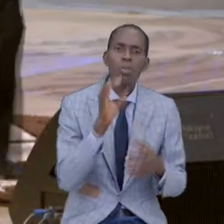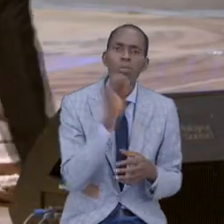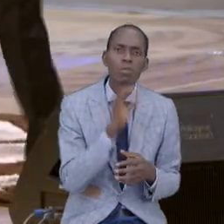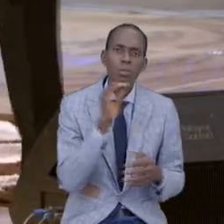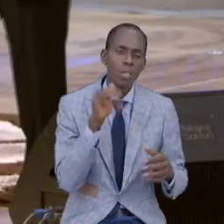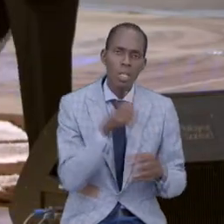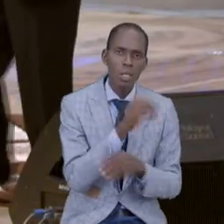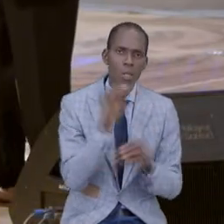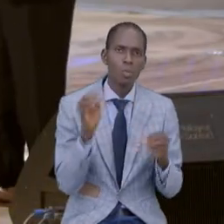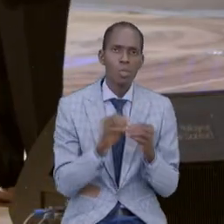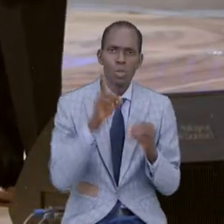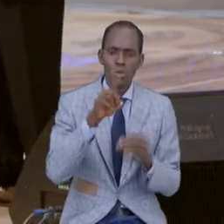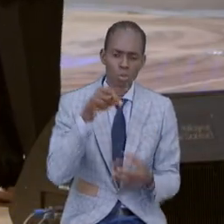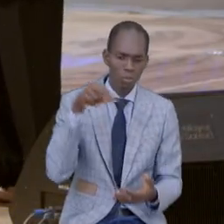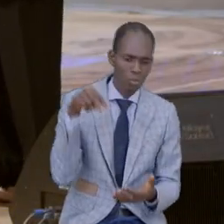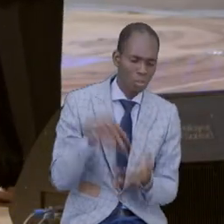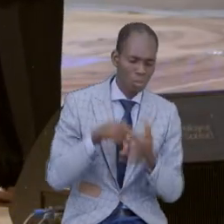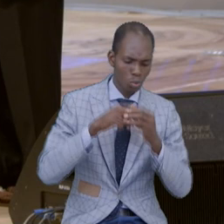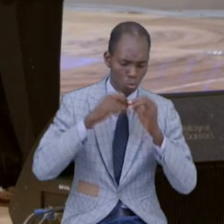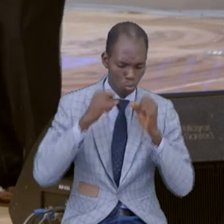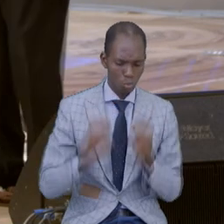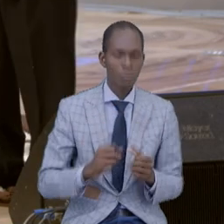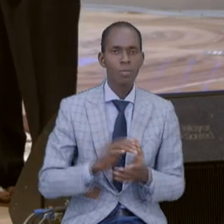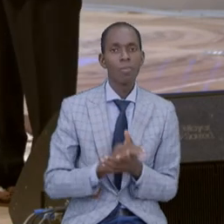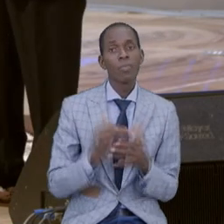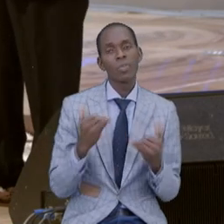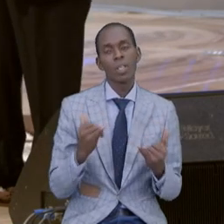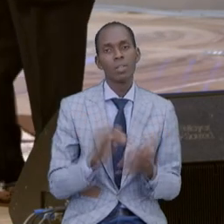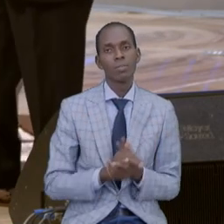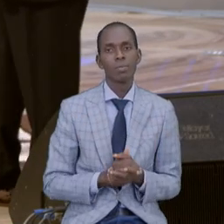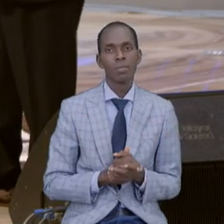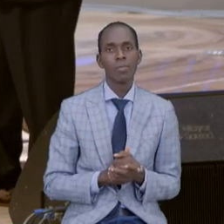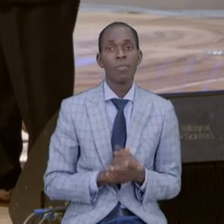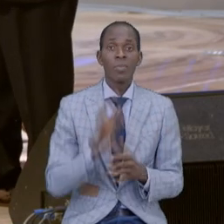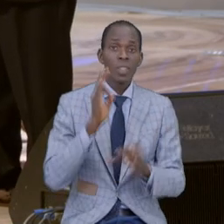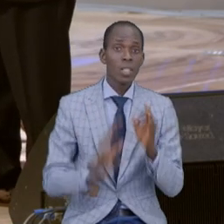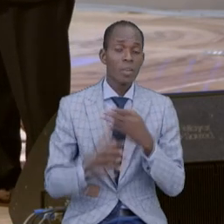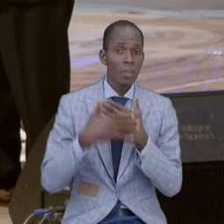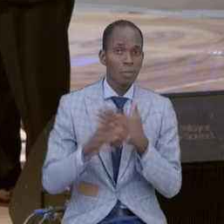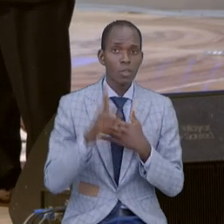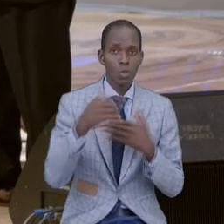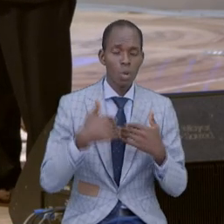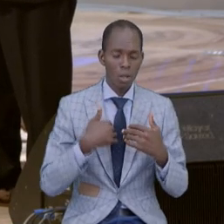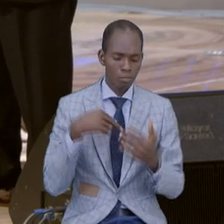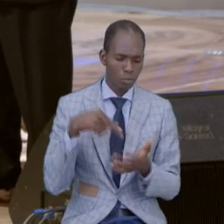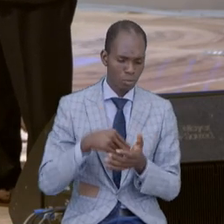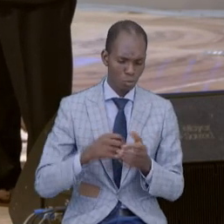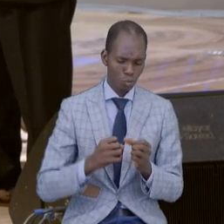anymore. You stood firm. Now, if after you stood like